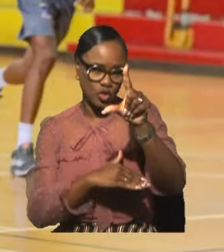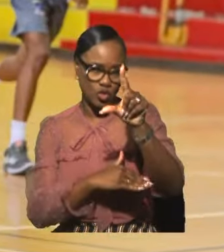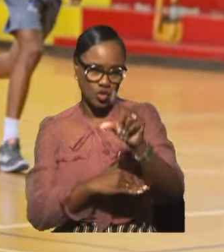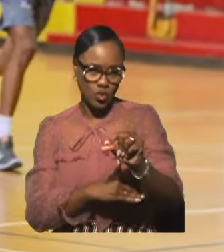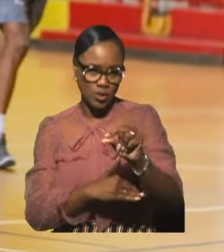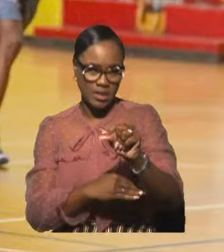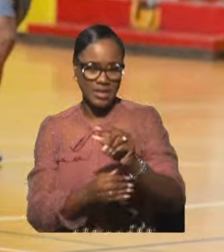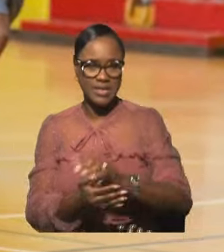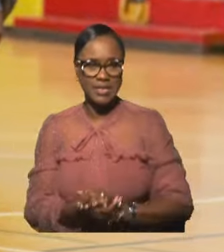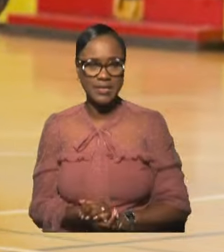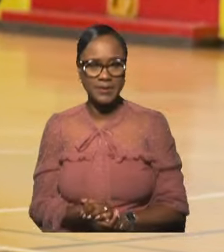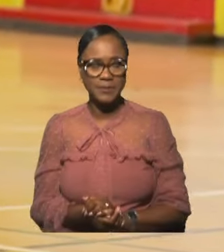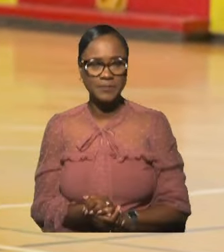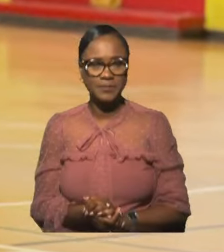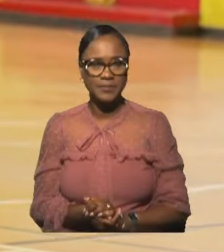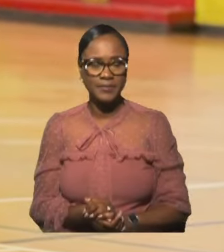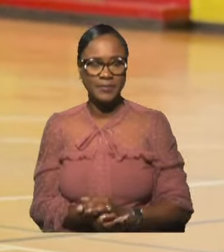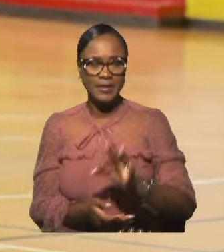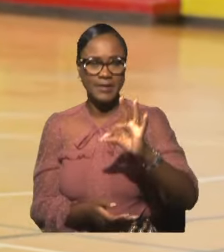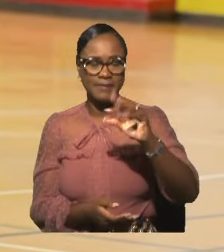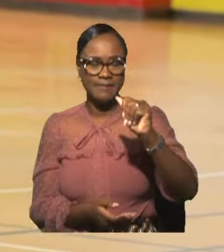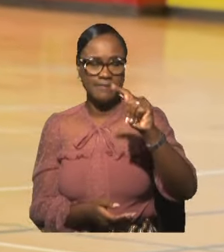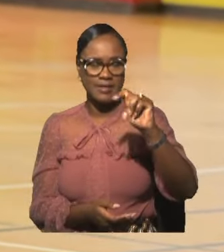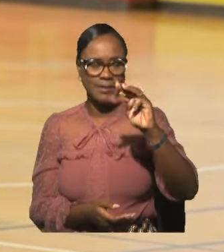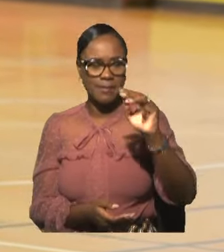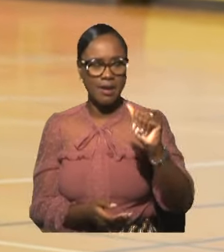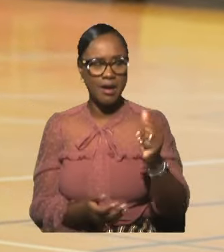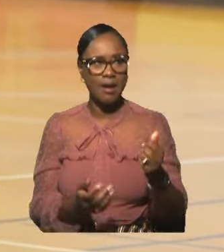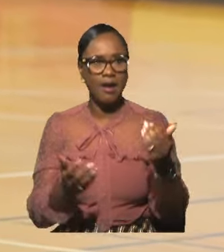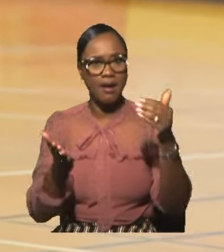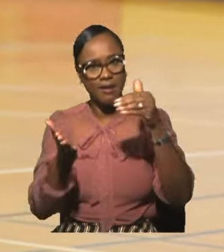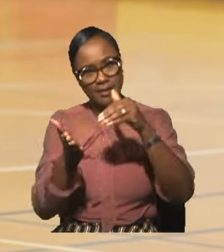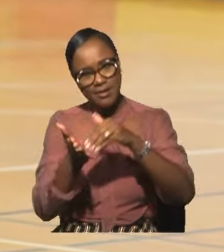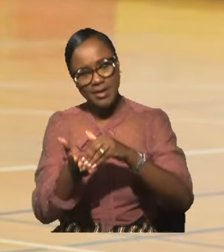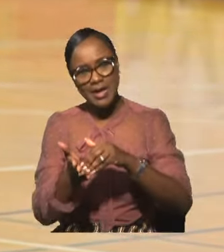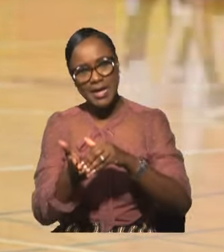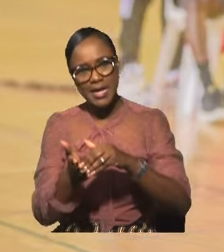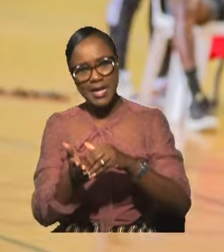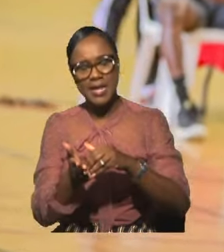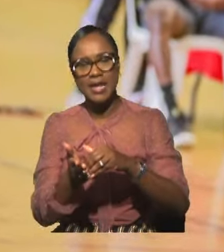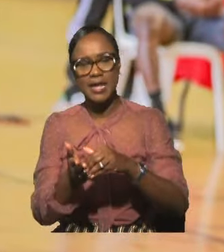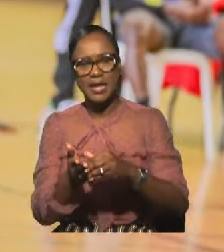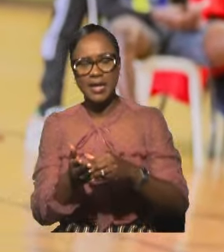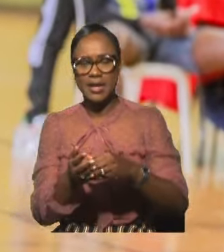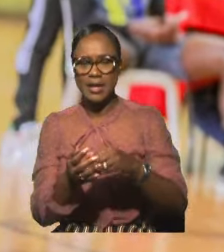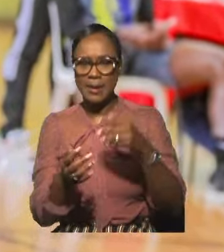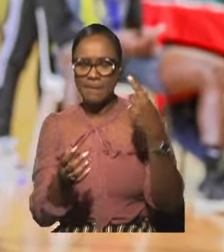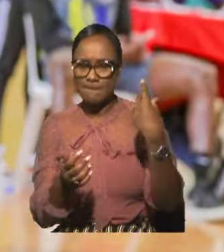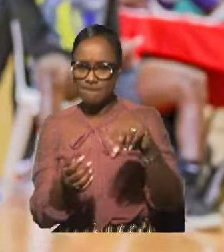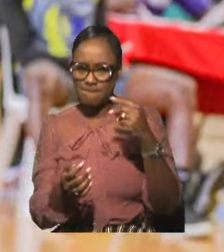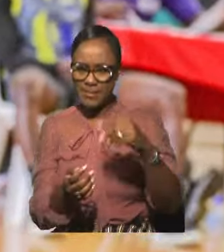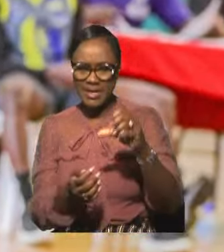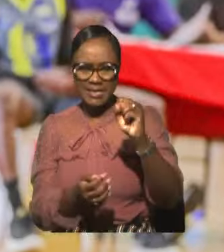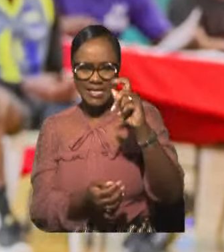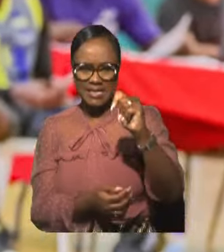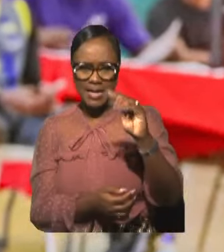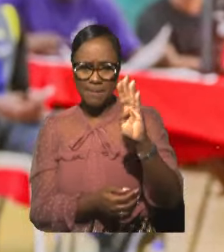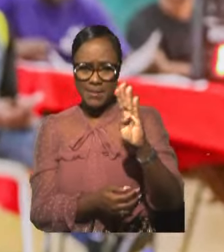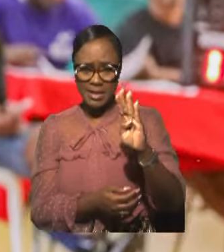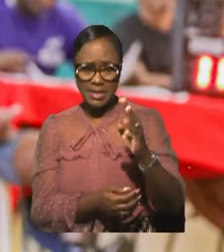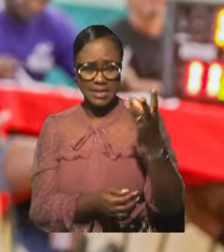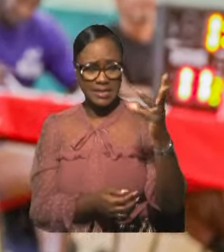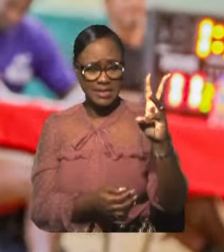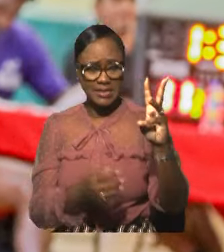The Garvin Warwick coach Fatima looked for another title when they dominated St. Benedict's College 16-5 in the